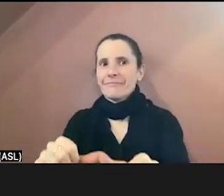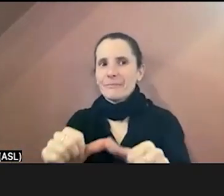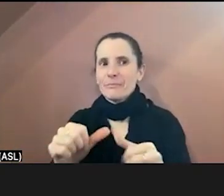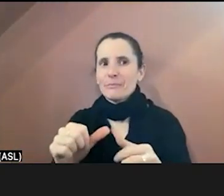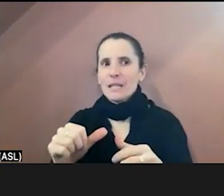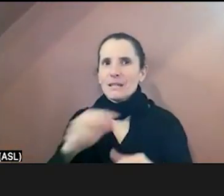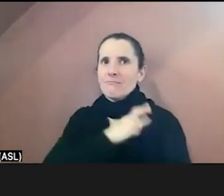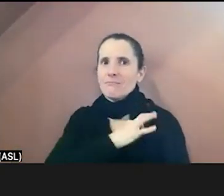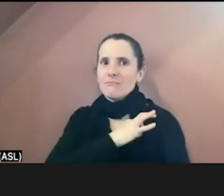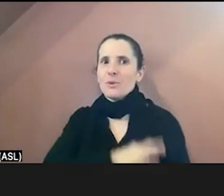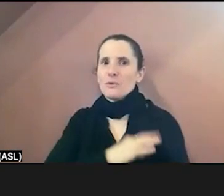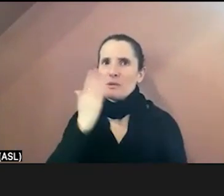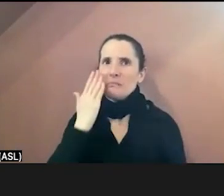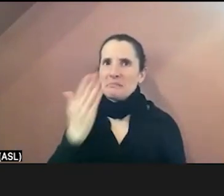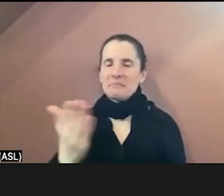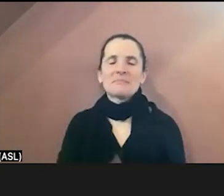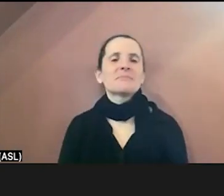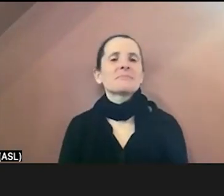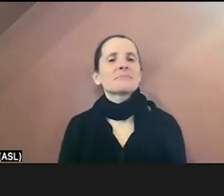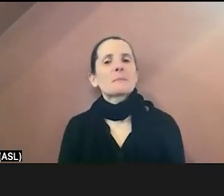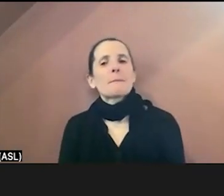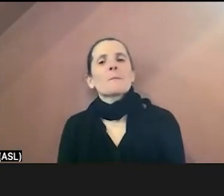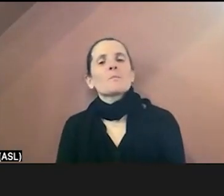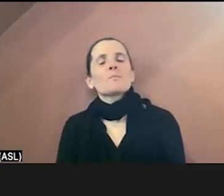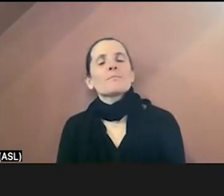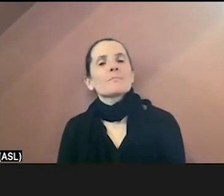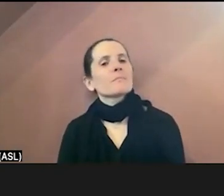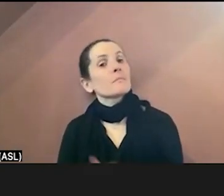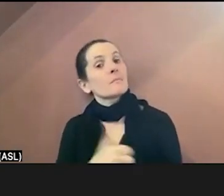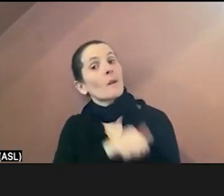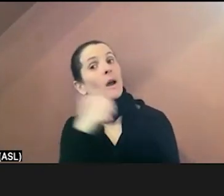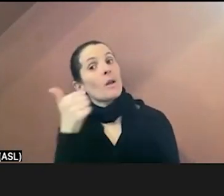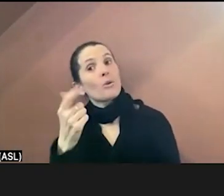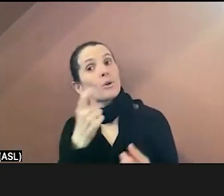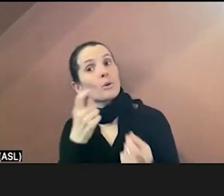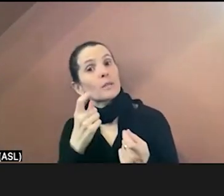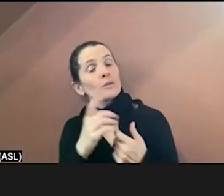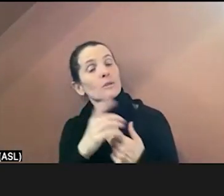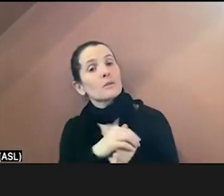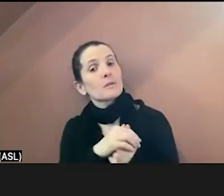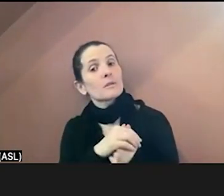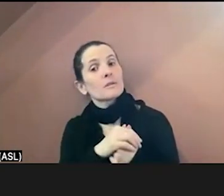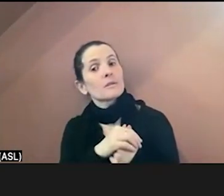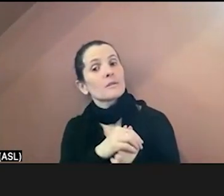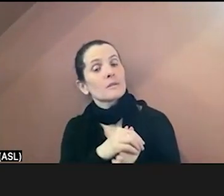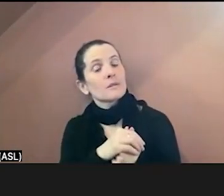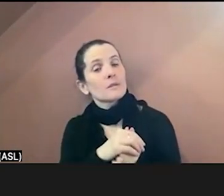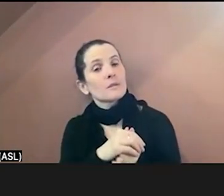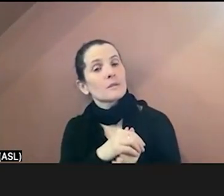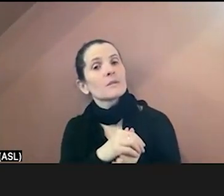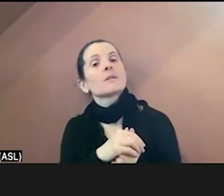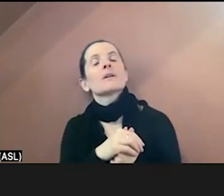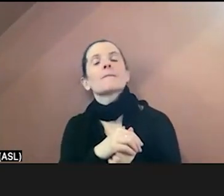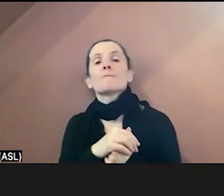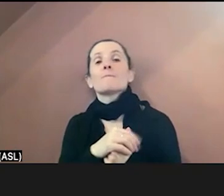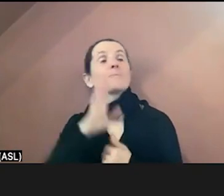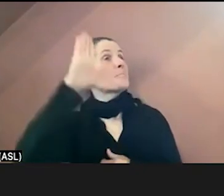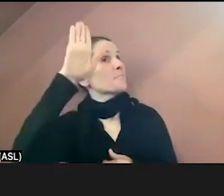Are there any other questions or comments anyone would like to share? I also have a question. Of course. Okay, so hi, I'm